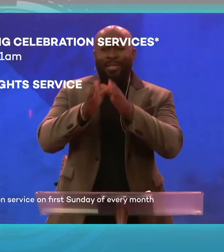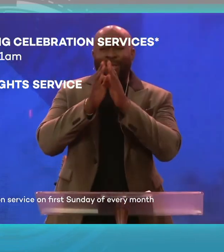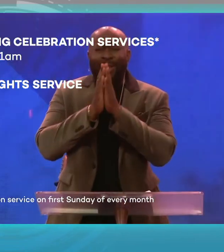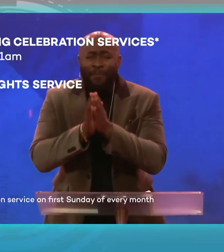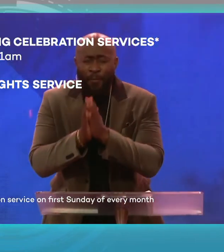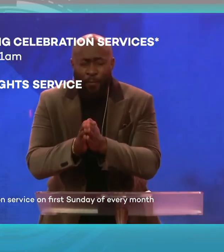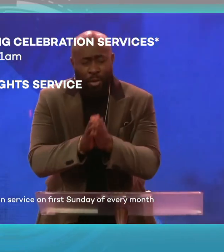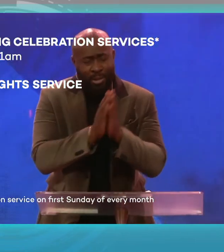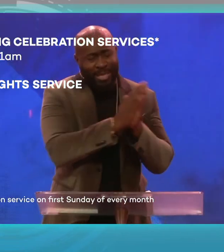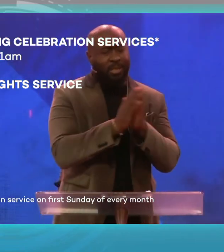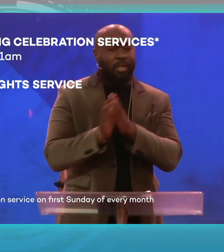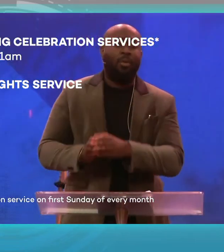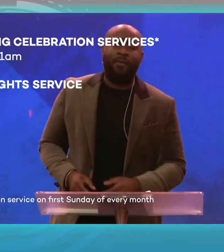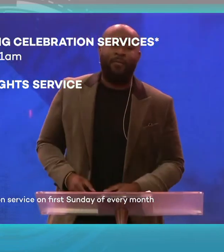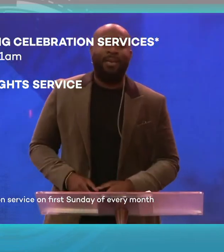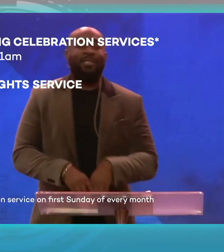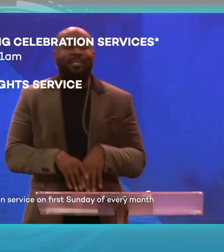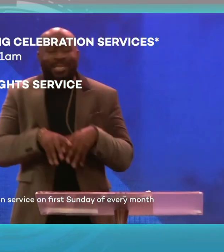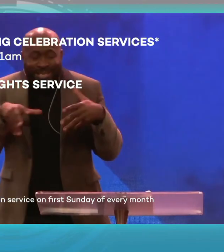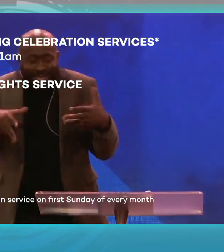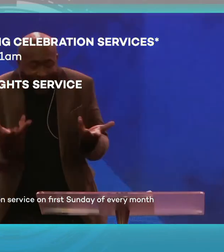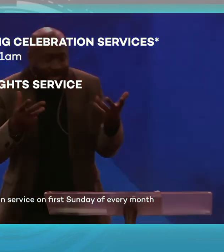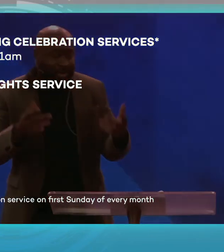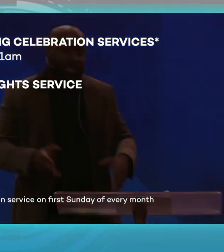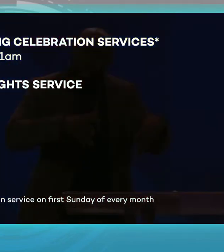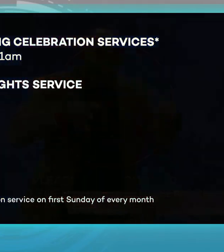me free.